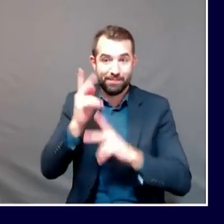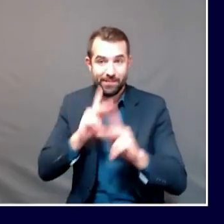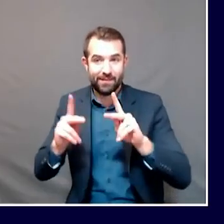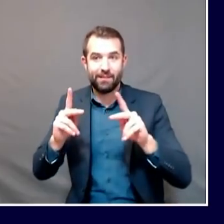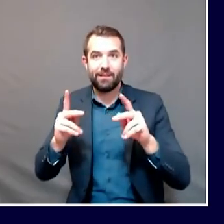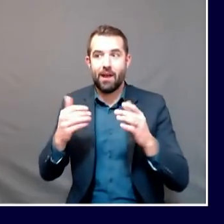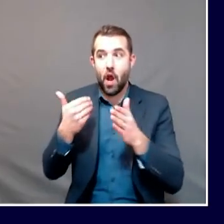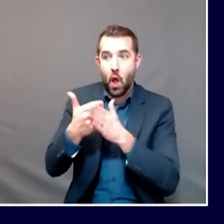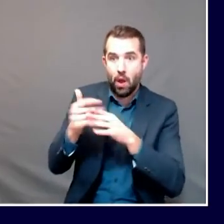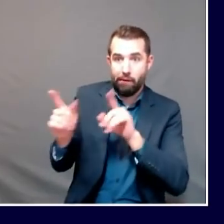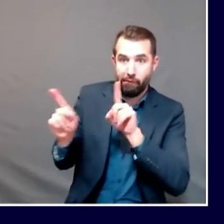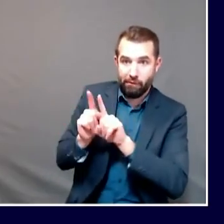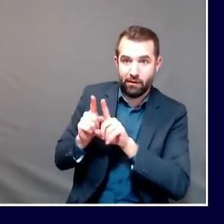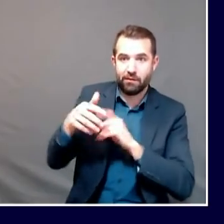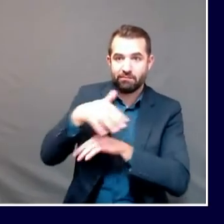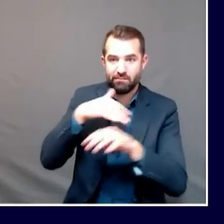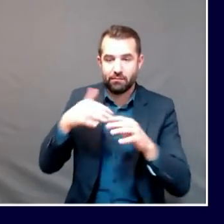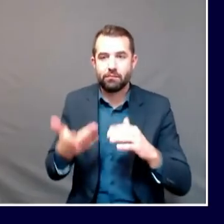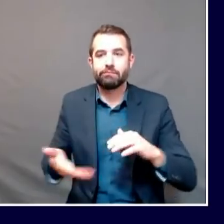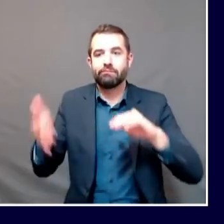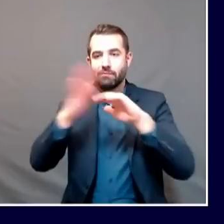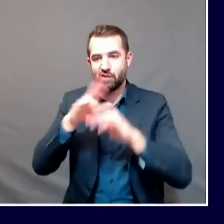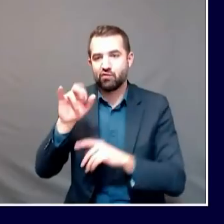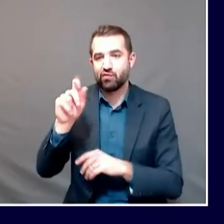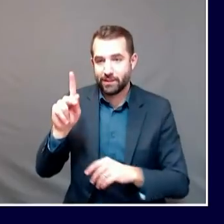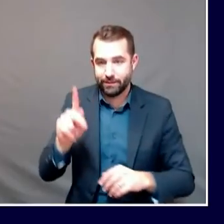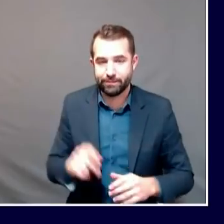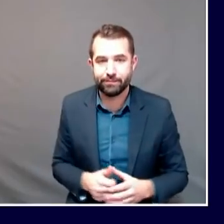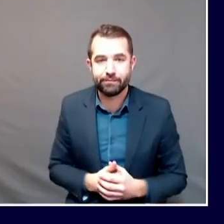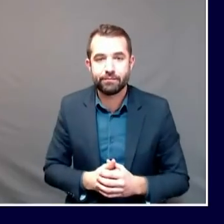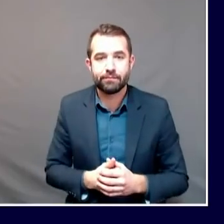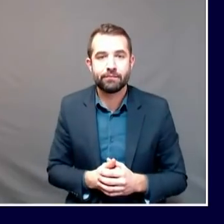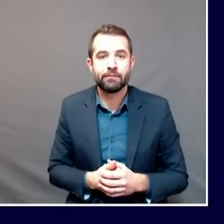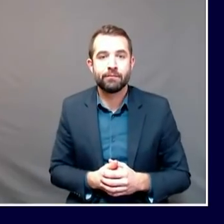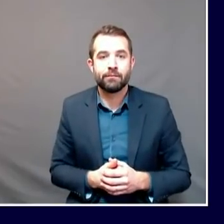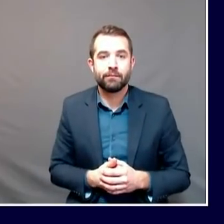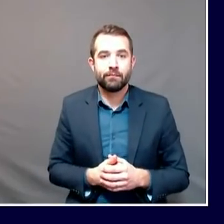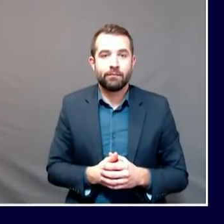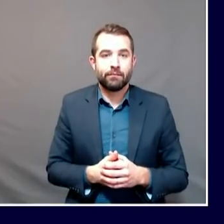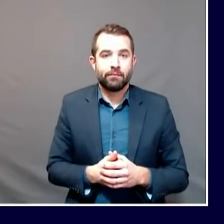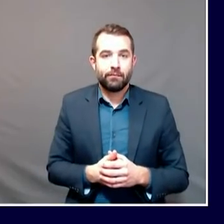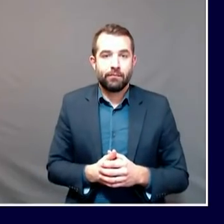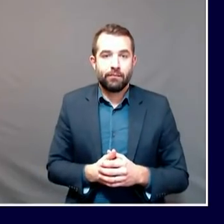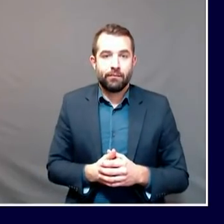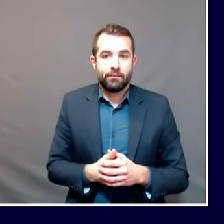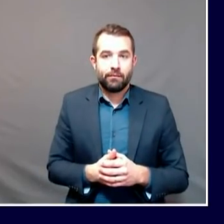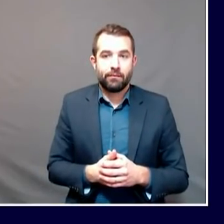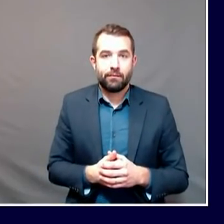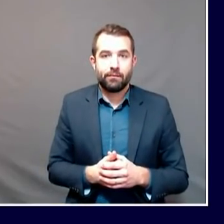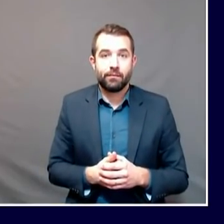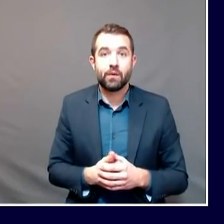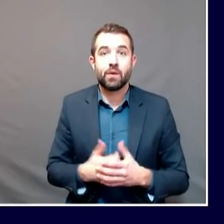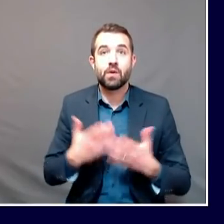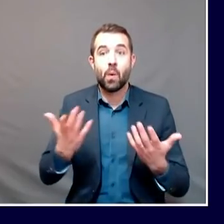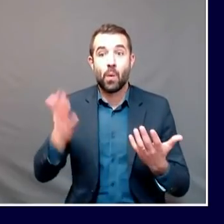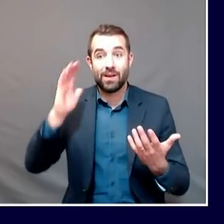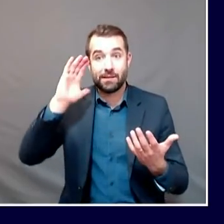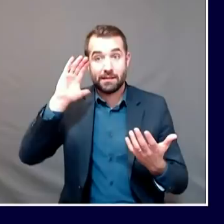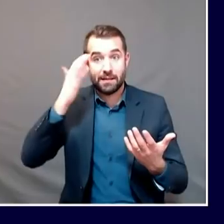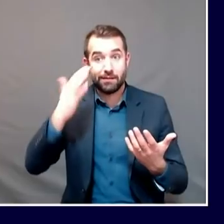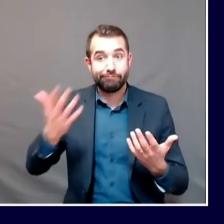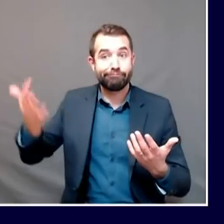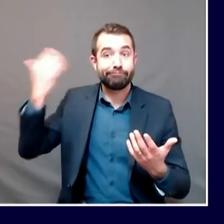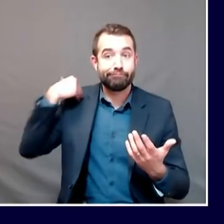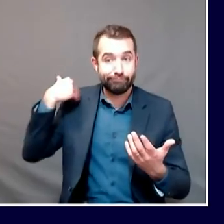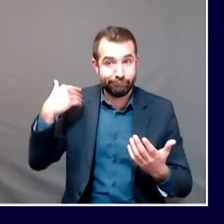previously those public settings were the primary source of risk. But now what has happened